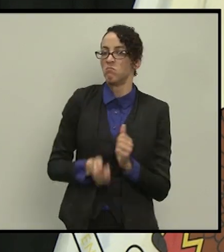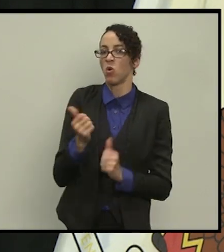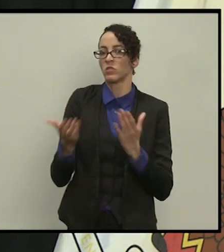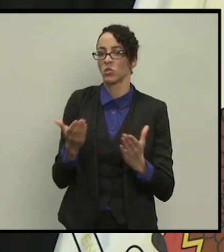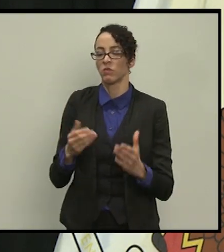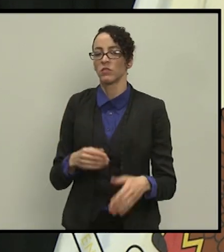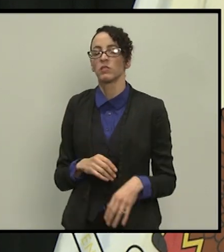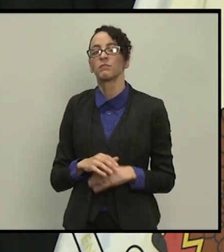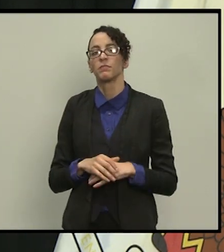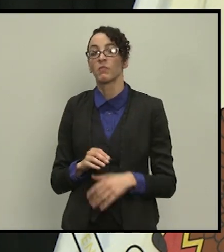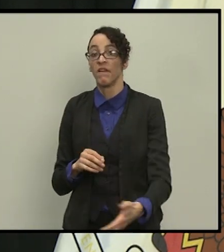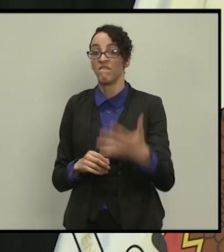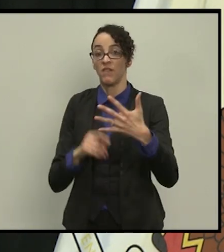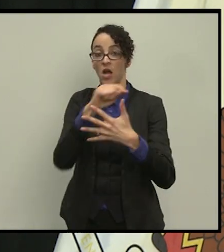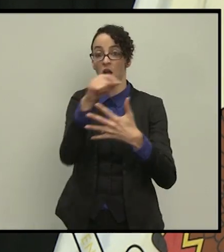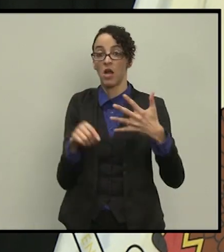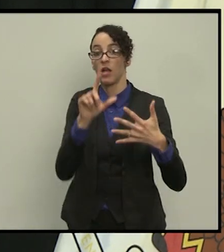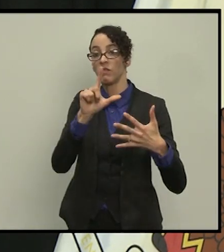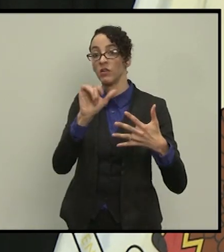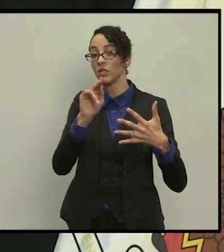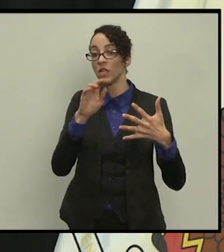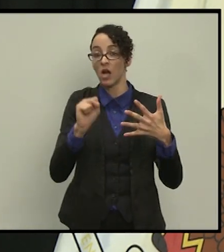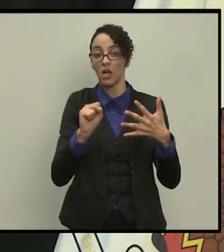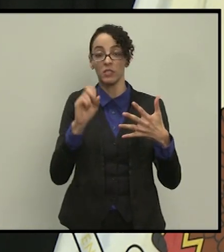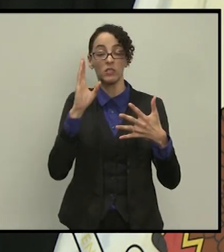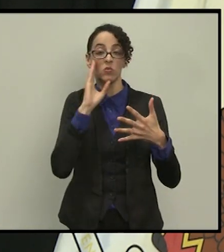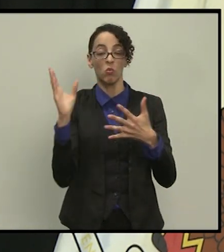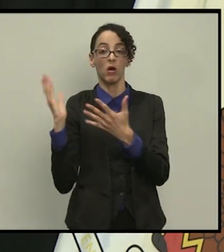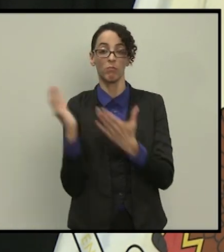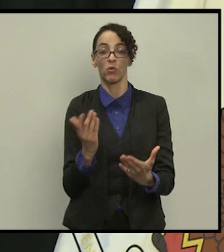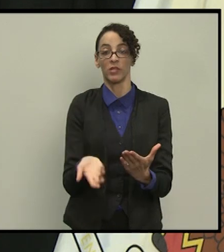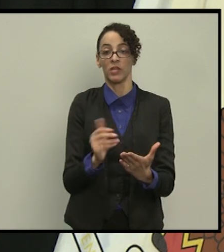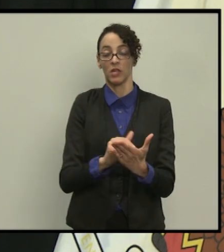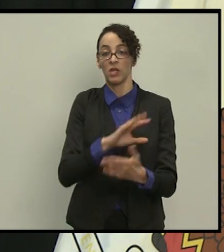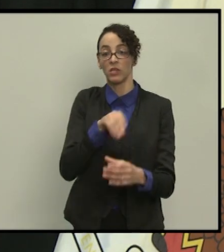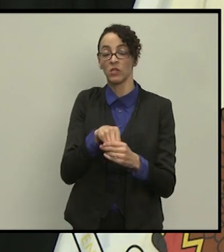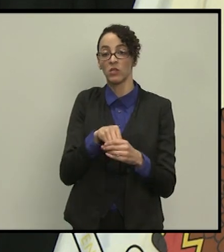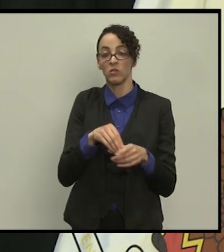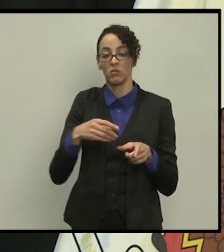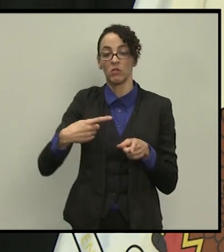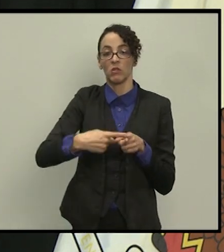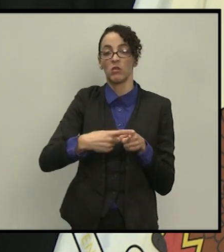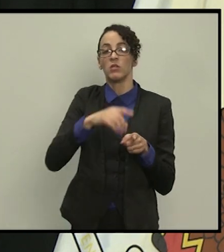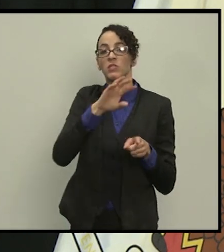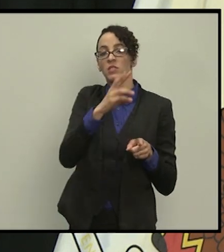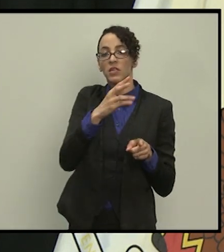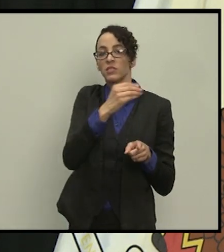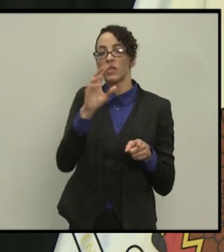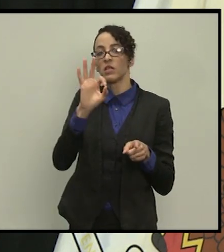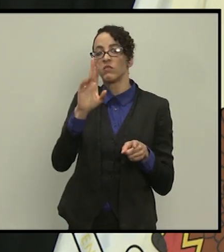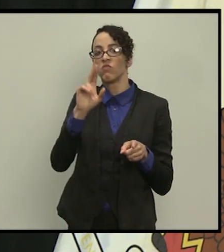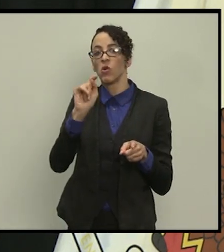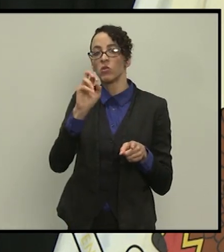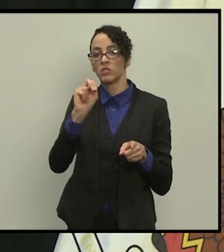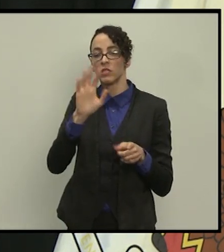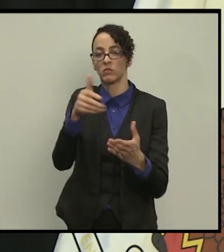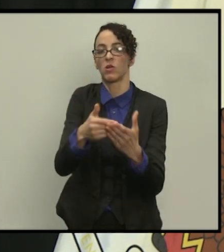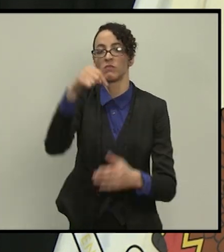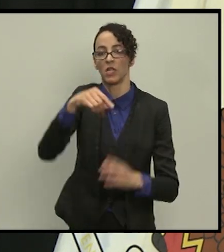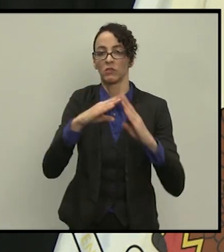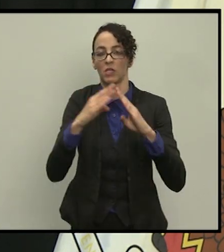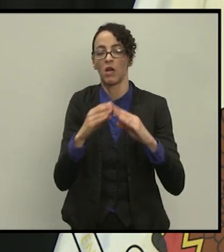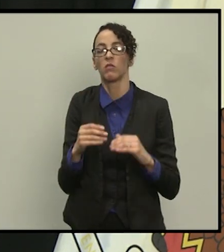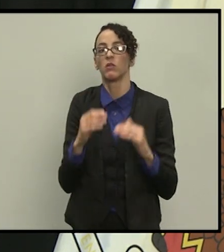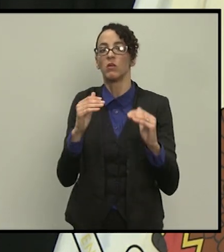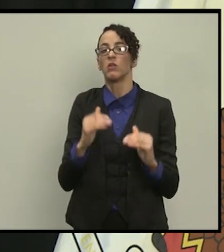back include a portion of the 5 Fulton, running from 6th and Fulton to downtown, serving St. Mary's Hospital, and serving